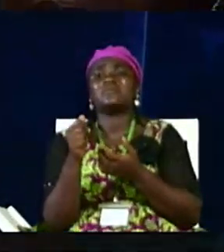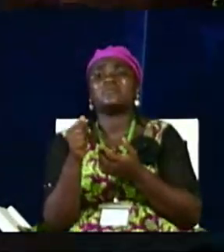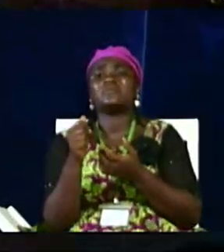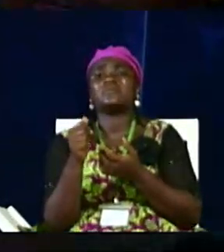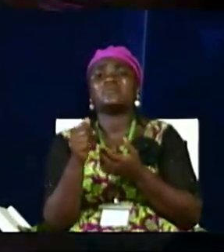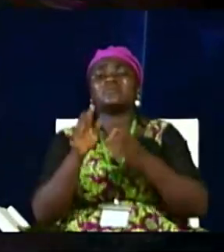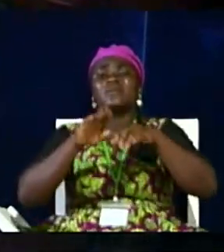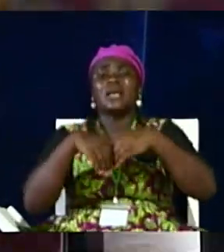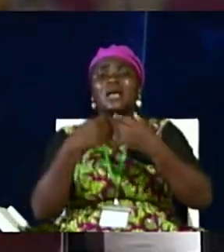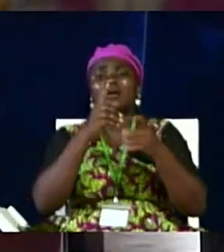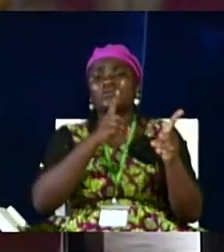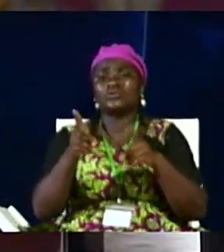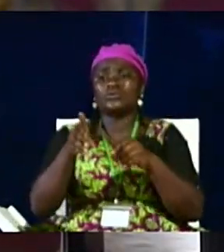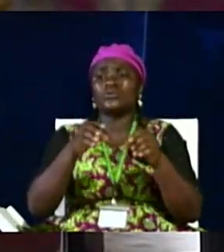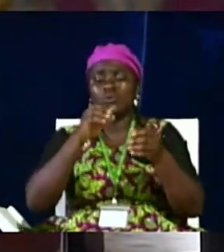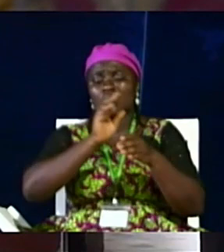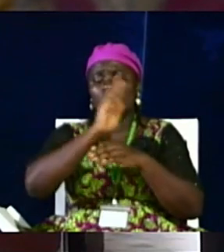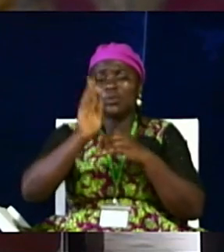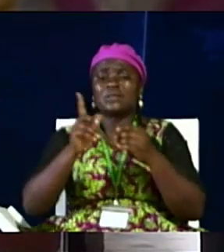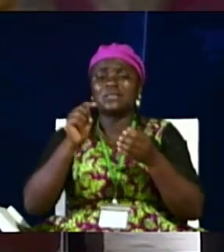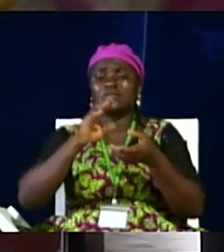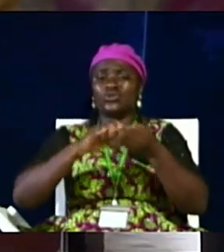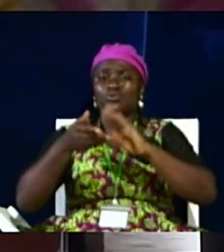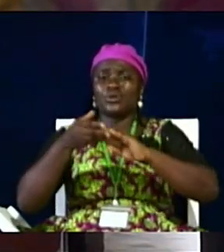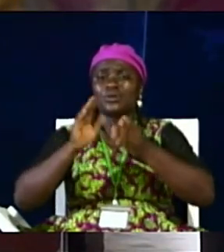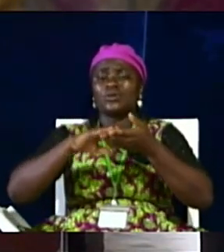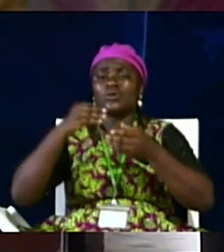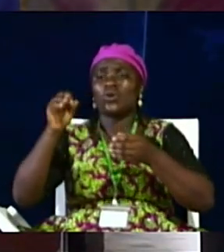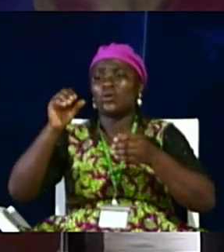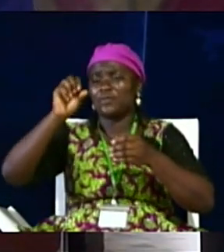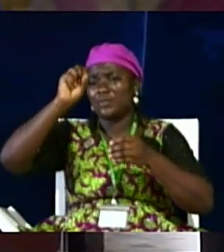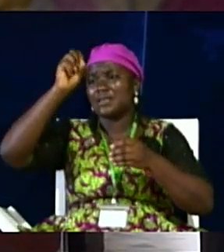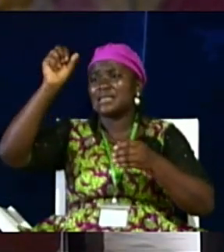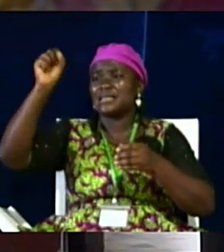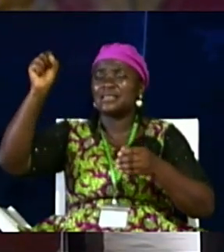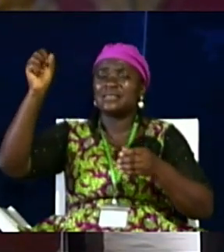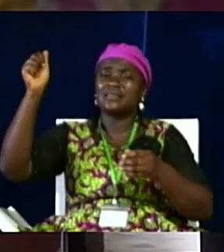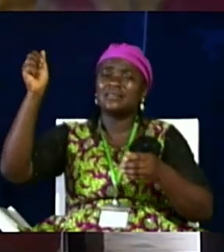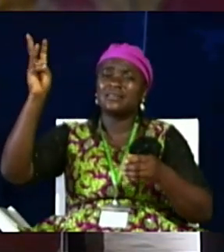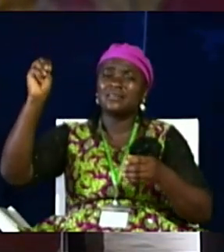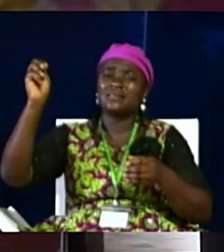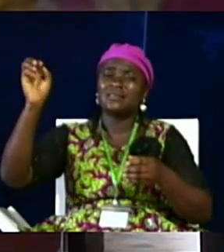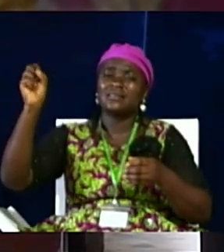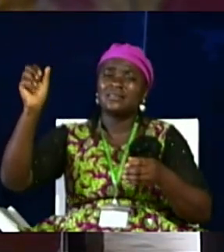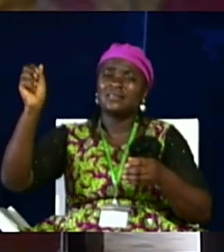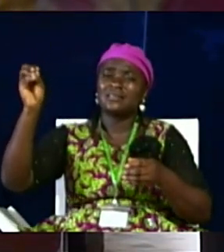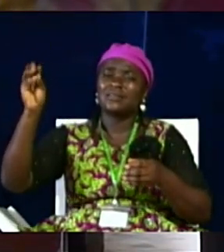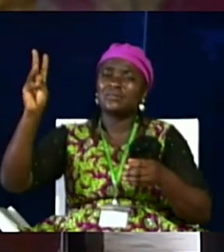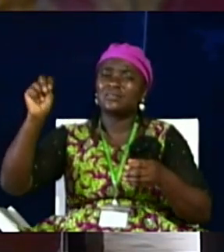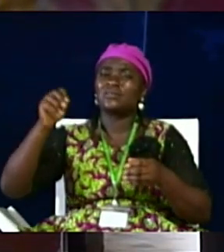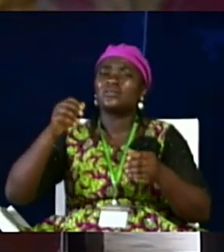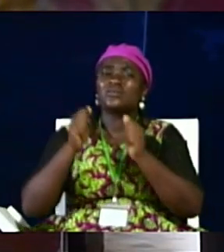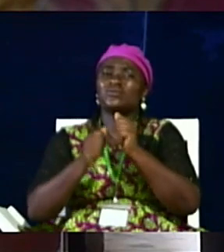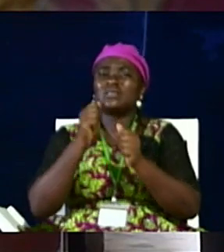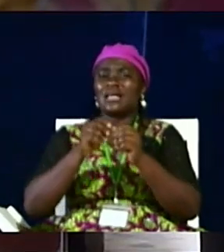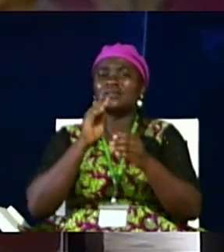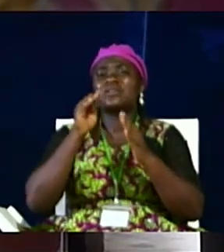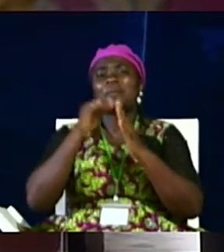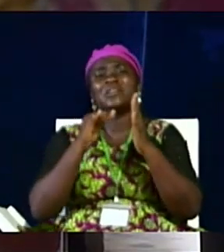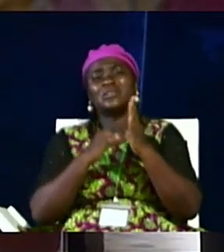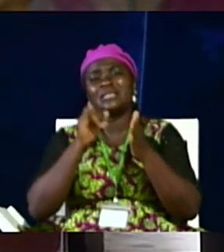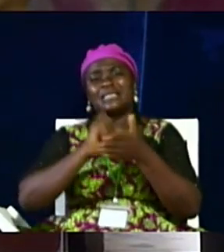How do you complete the story of Samson without mentioning that he died in bondage? in the prison